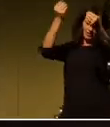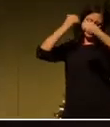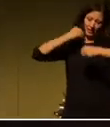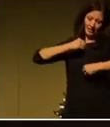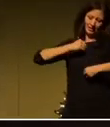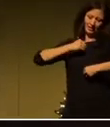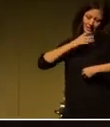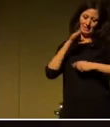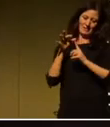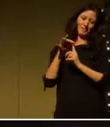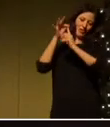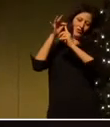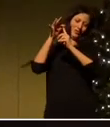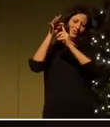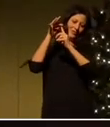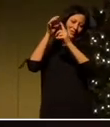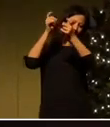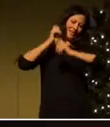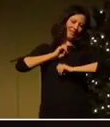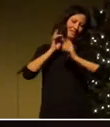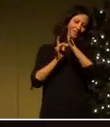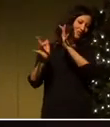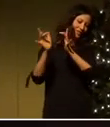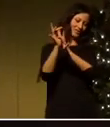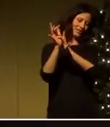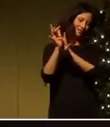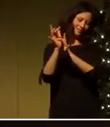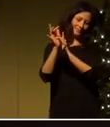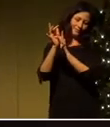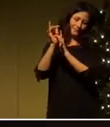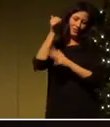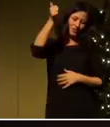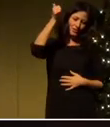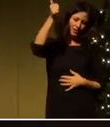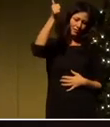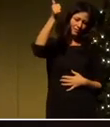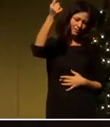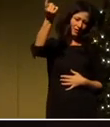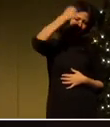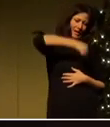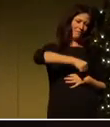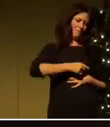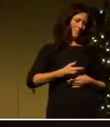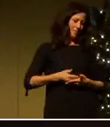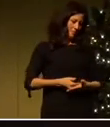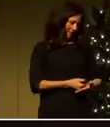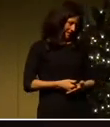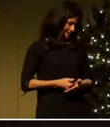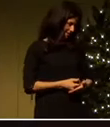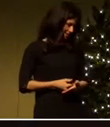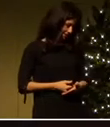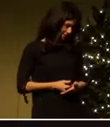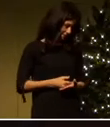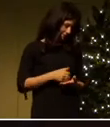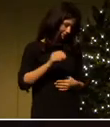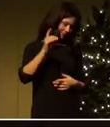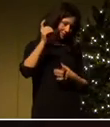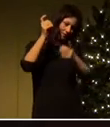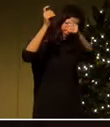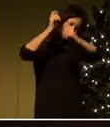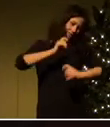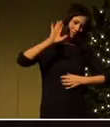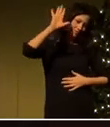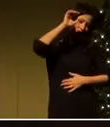Jesus, and that we celebrate at Christmas time the gift of yourself in a baby, the gift of your son in that